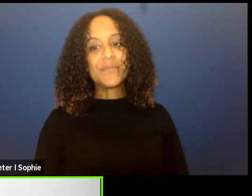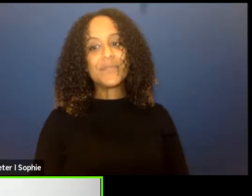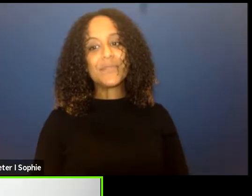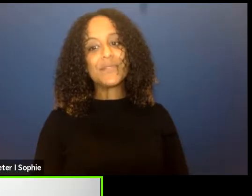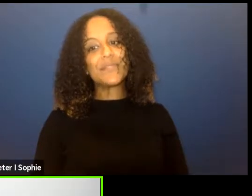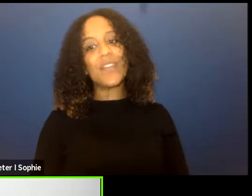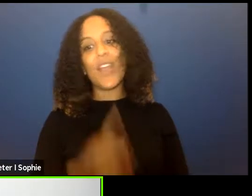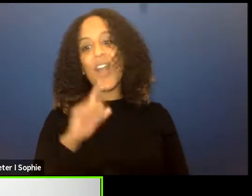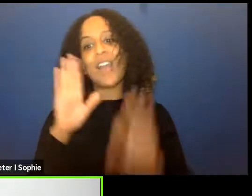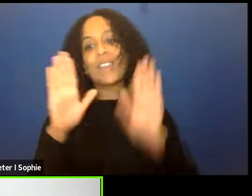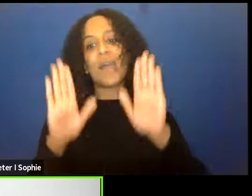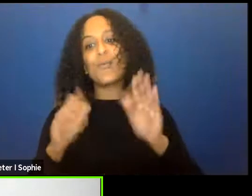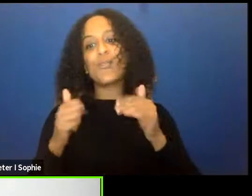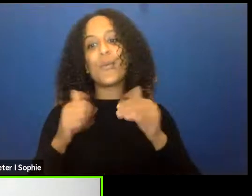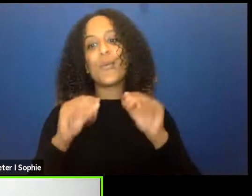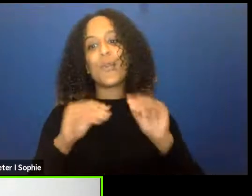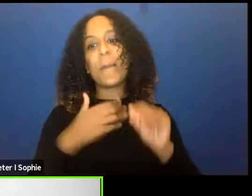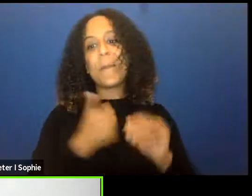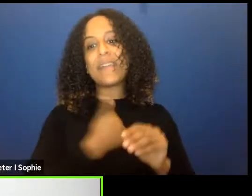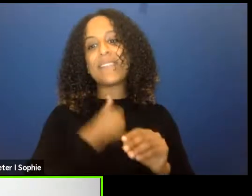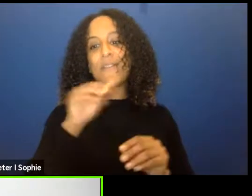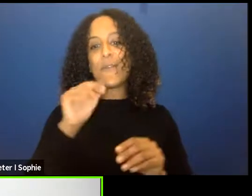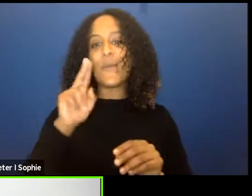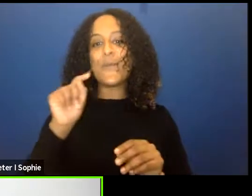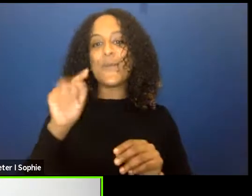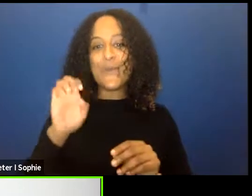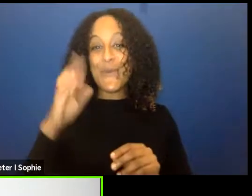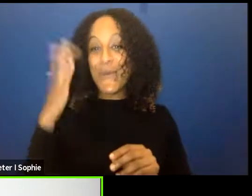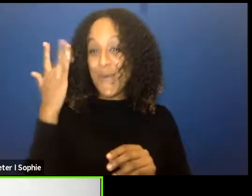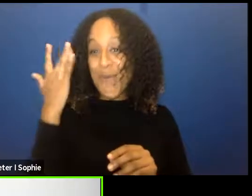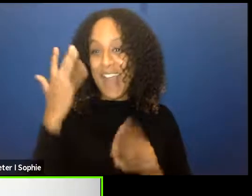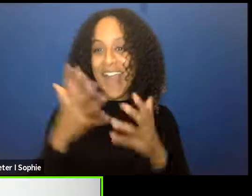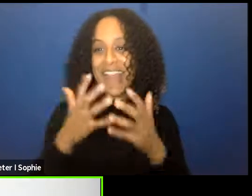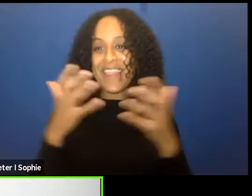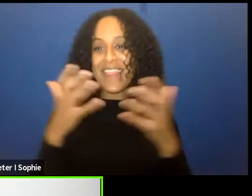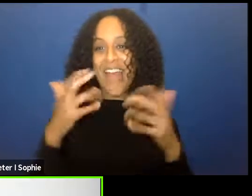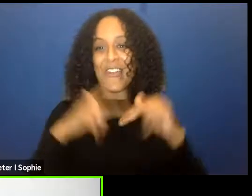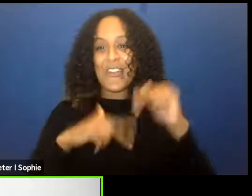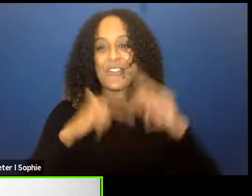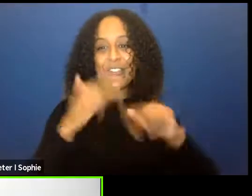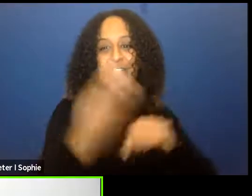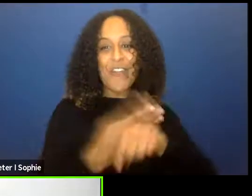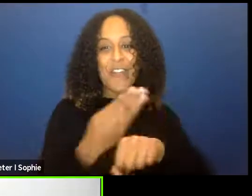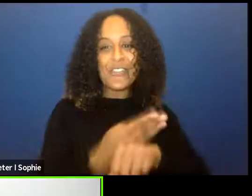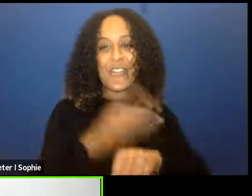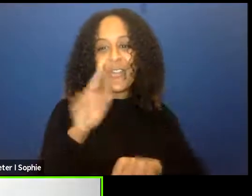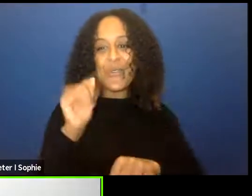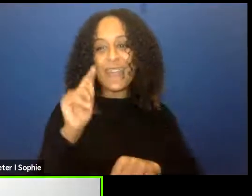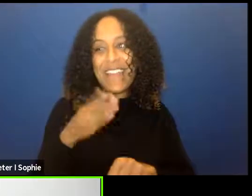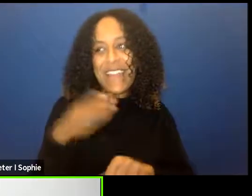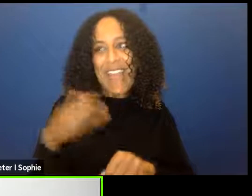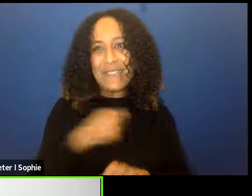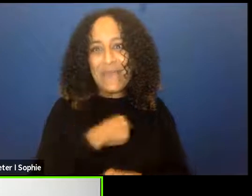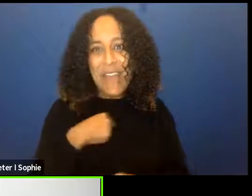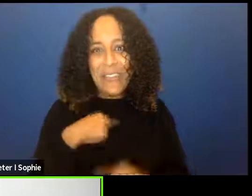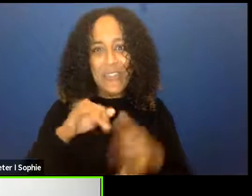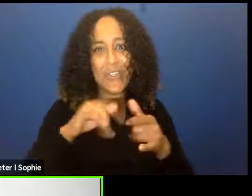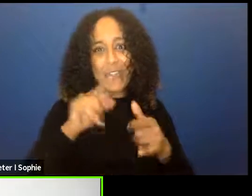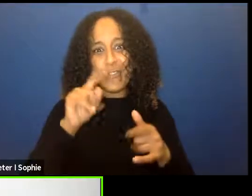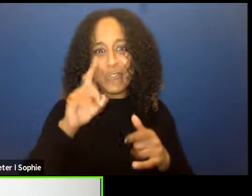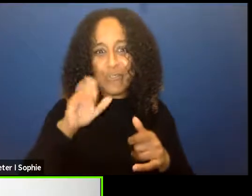Awesome. I'm putting myself on mute because there's doing a lot of construction in the unit next door. There's people drilling in the